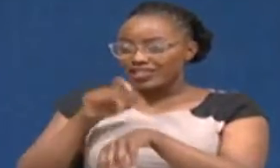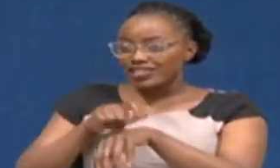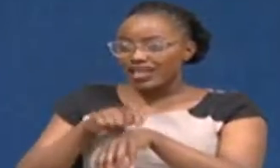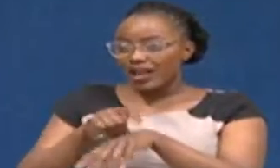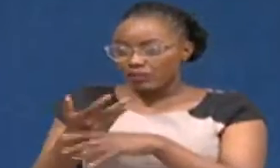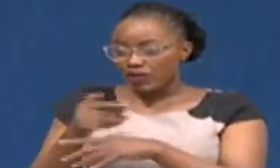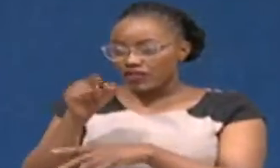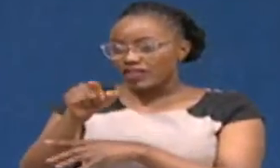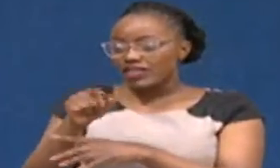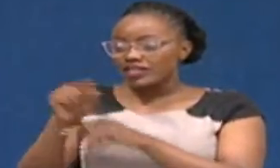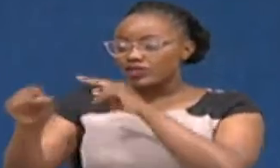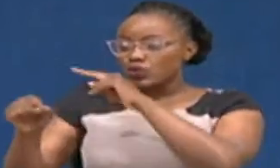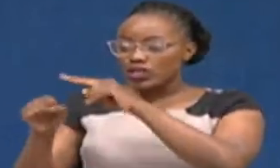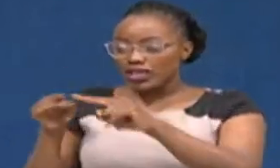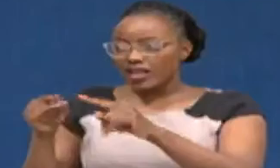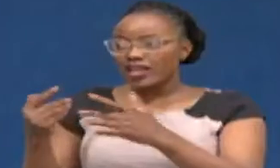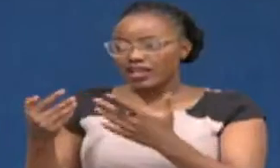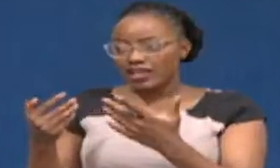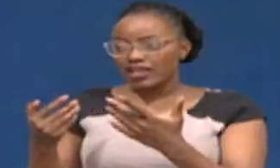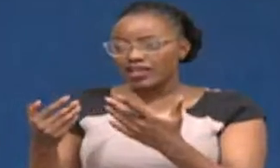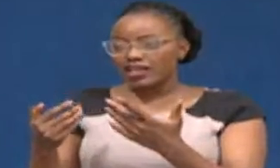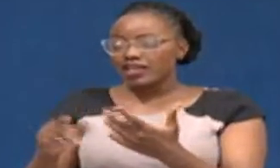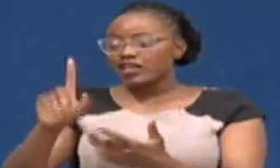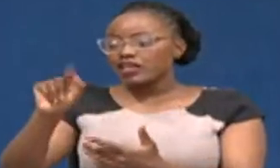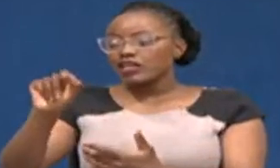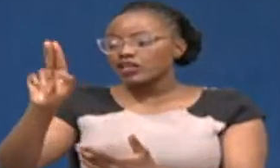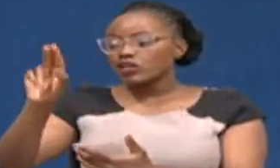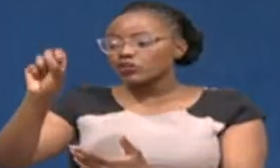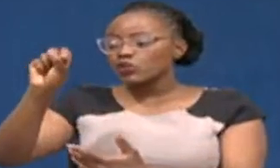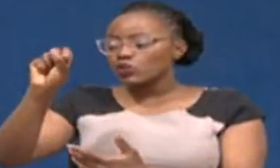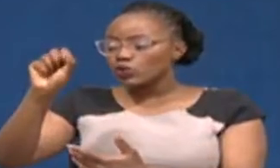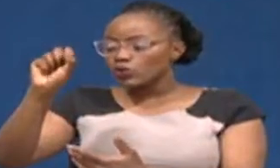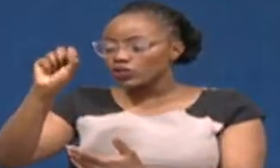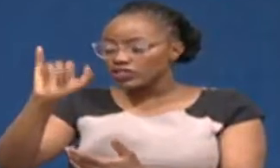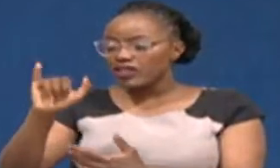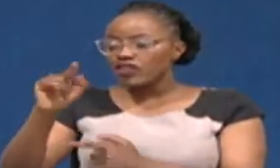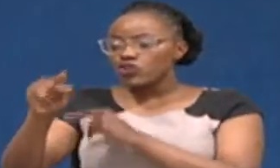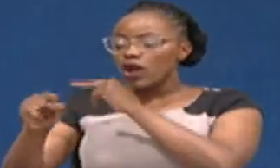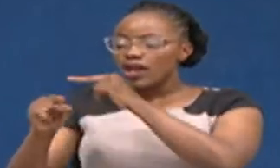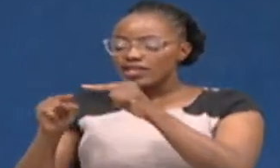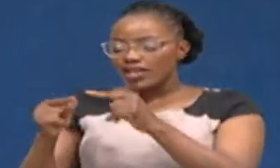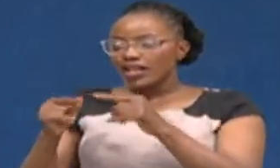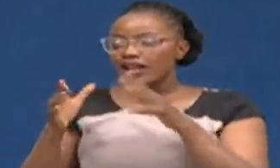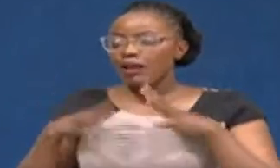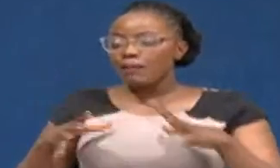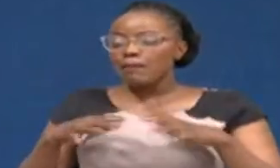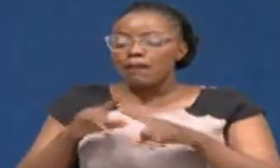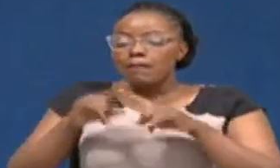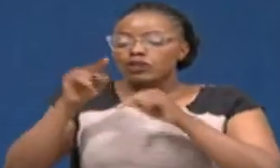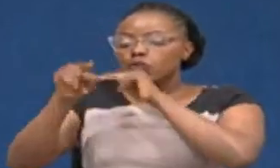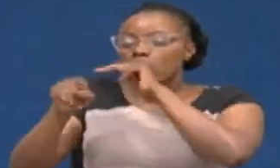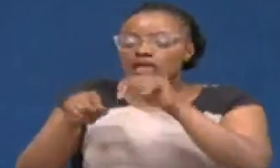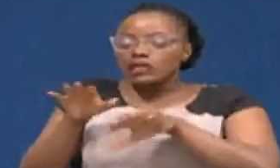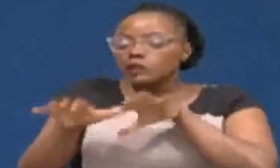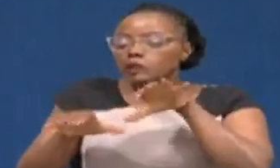it comes to killing a Tutsi, you are not killing a human being, you are killing a cockroach.